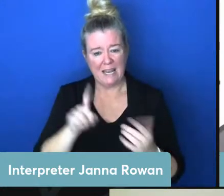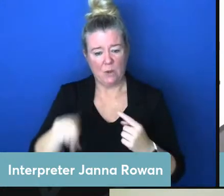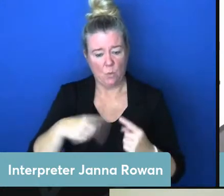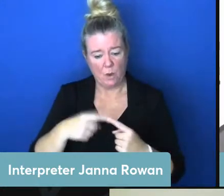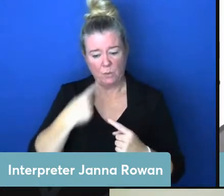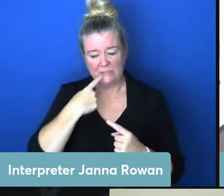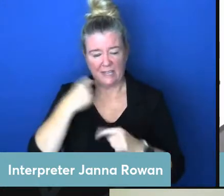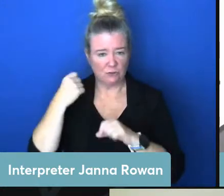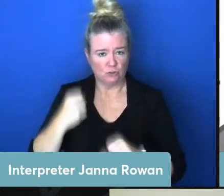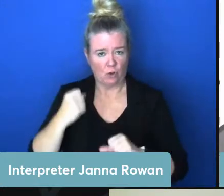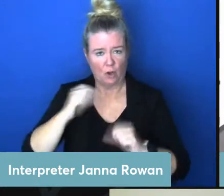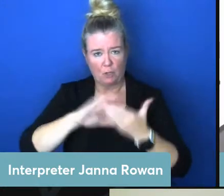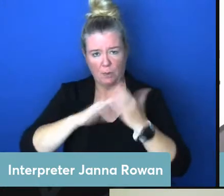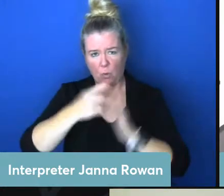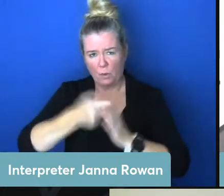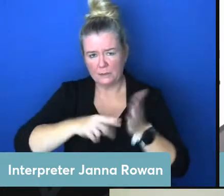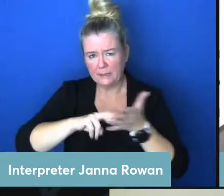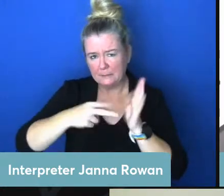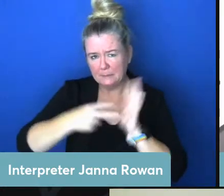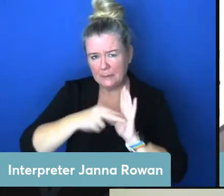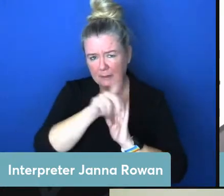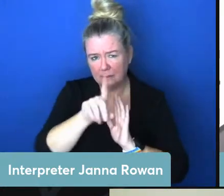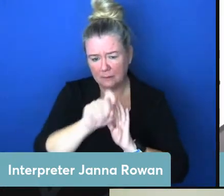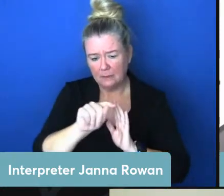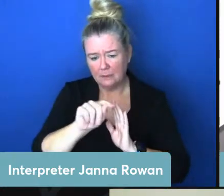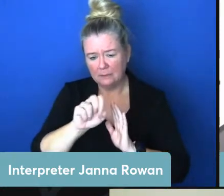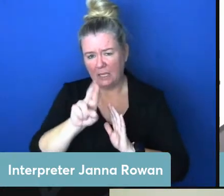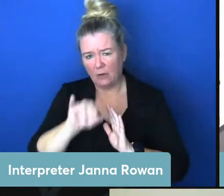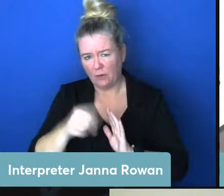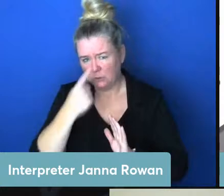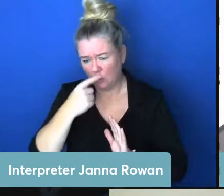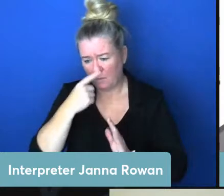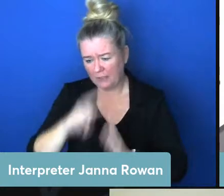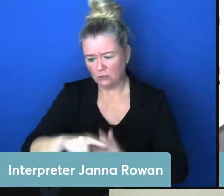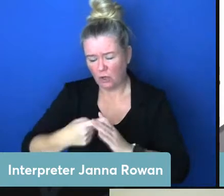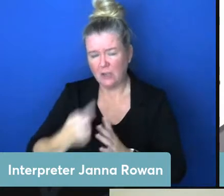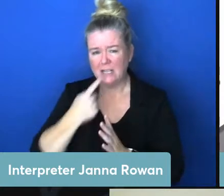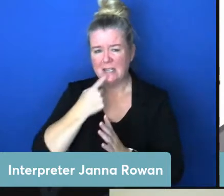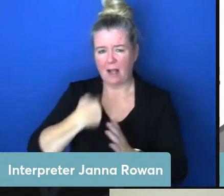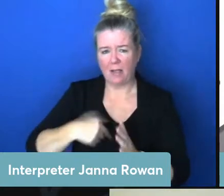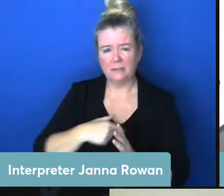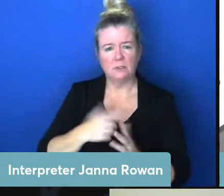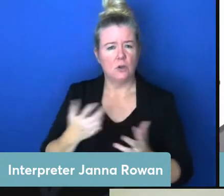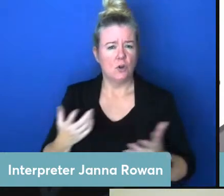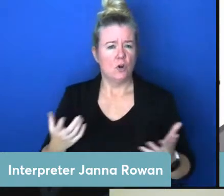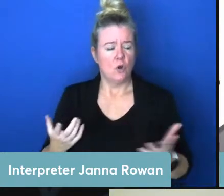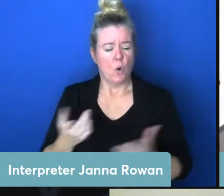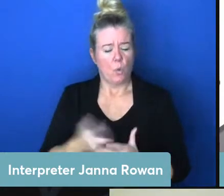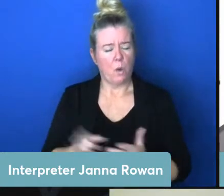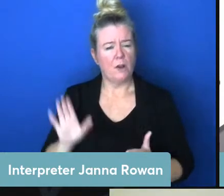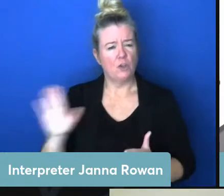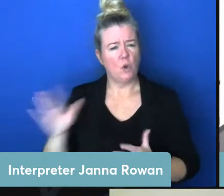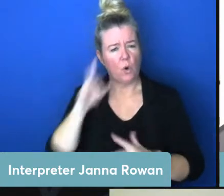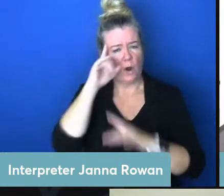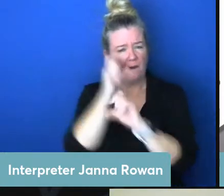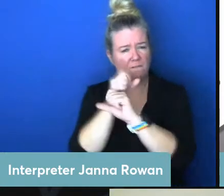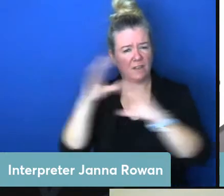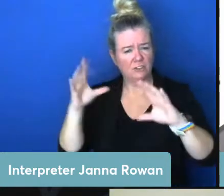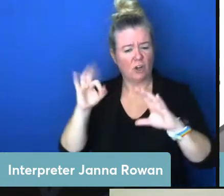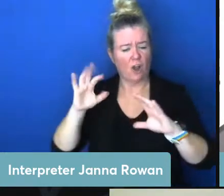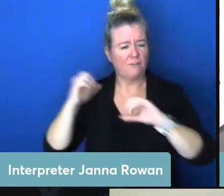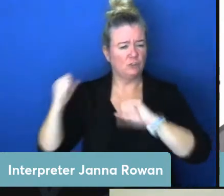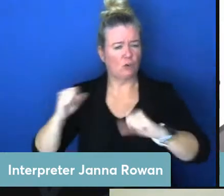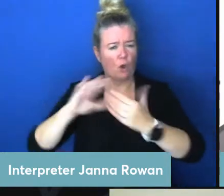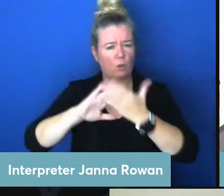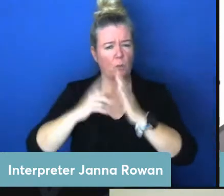a strong community. So Terri, to start us off, can you tell us a little bit about what your vision is of a strong community,